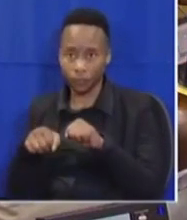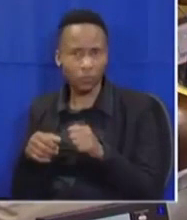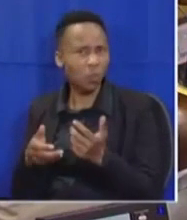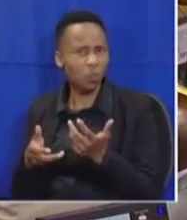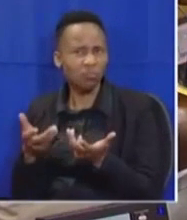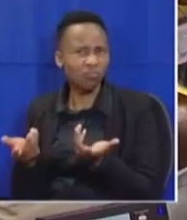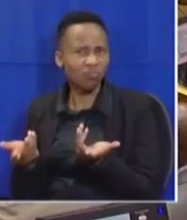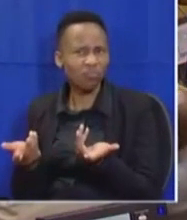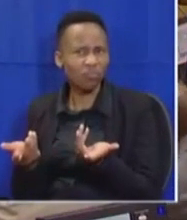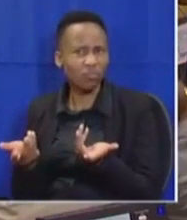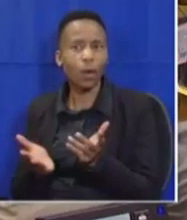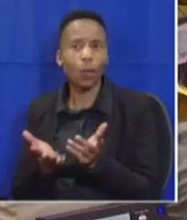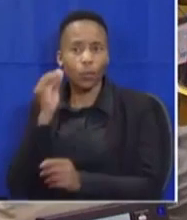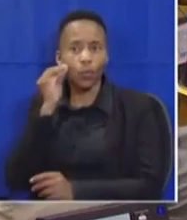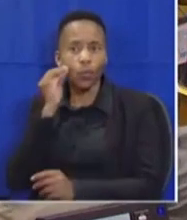oh